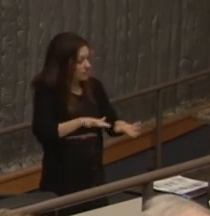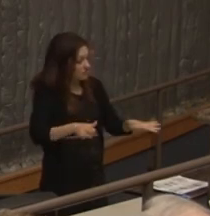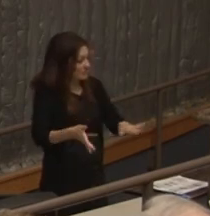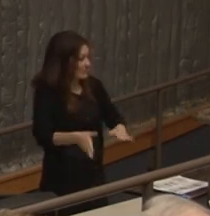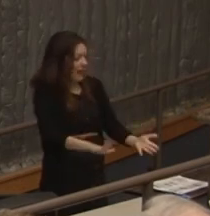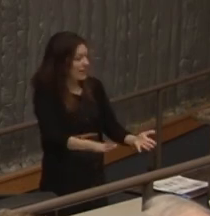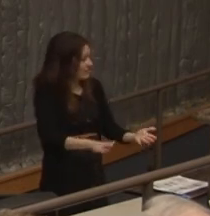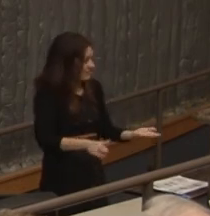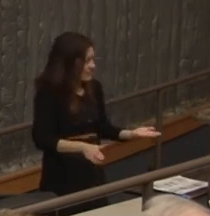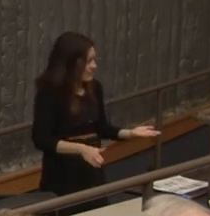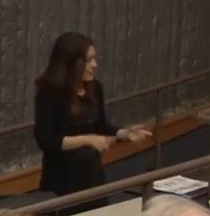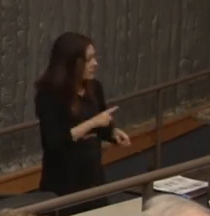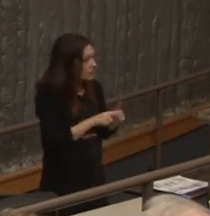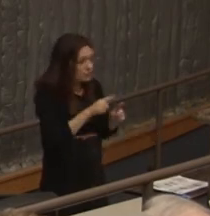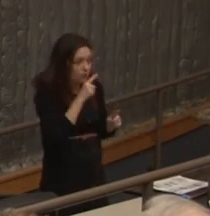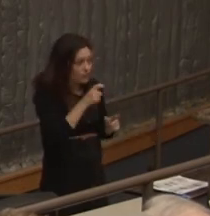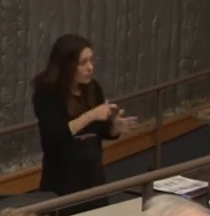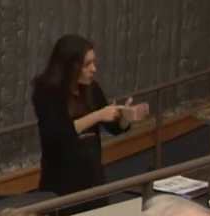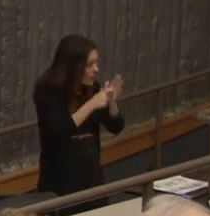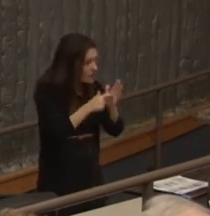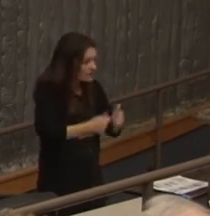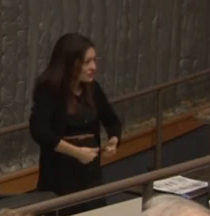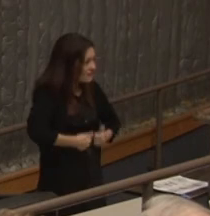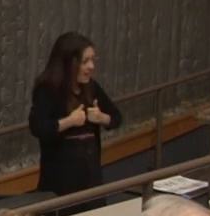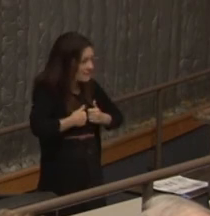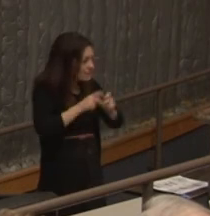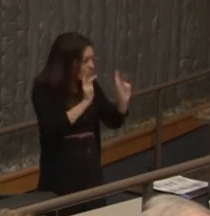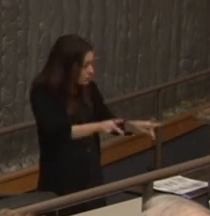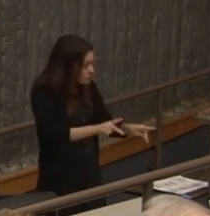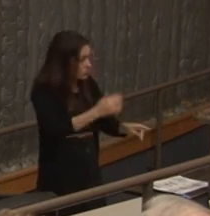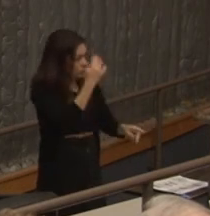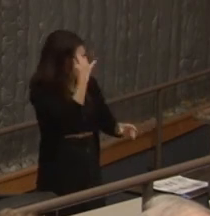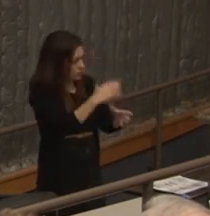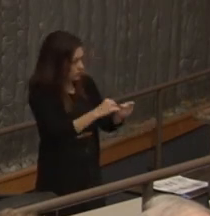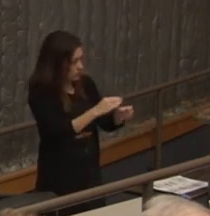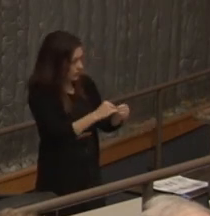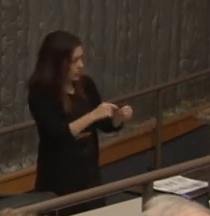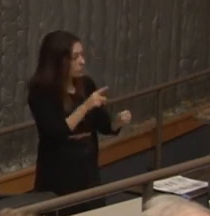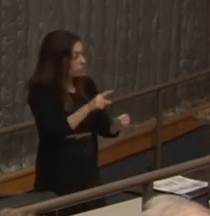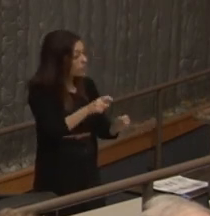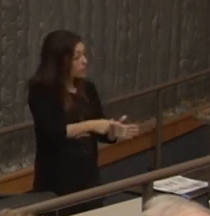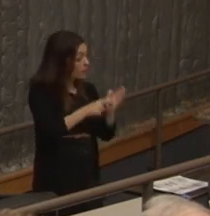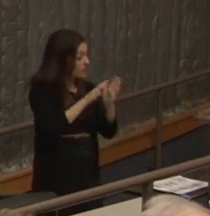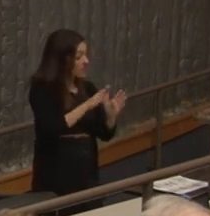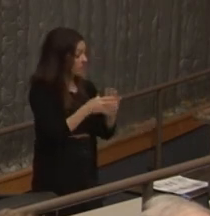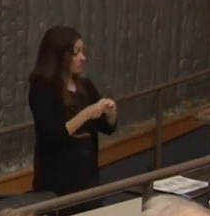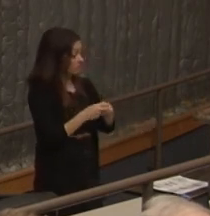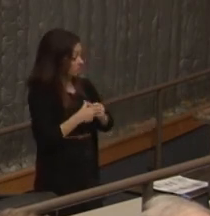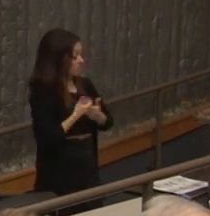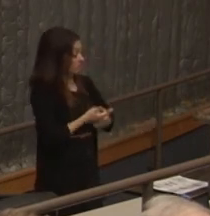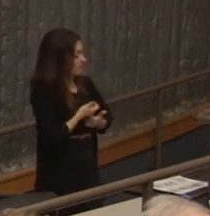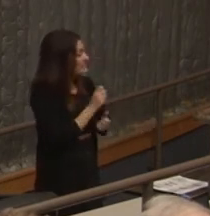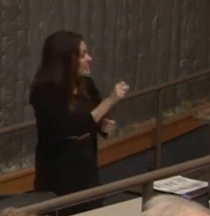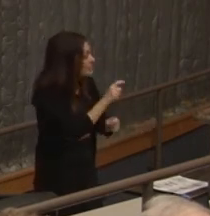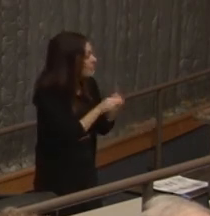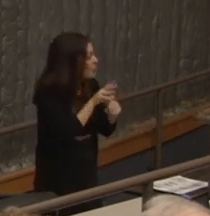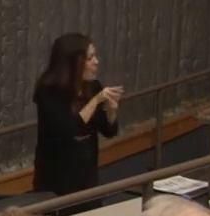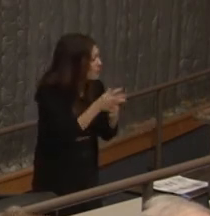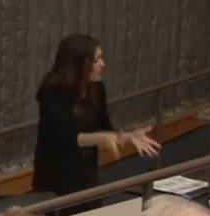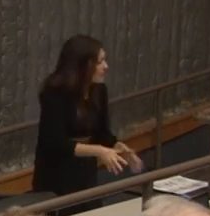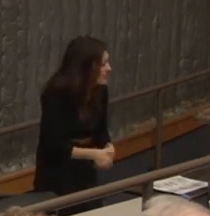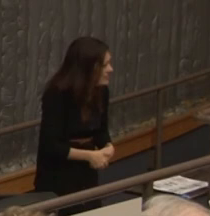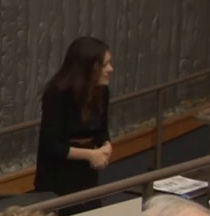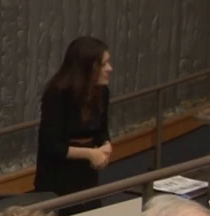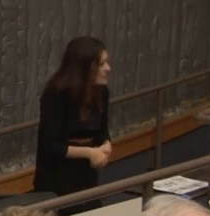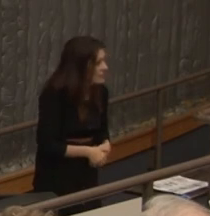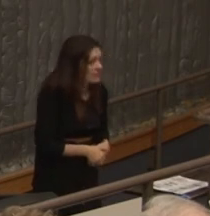need the survivor to know the Holocaust story. You do need their testimonies, but we have their testimonies. They need to